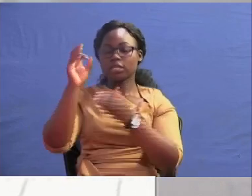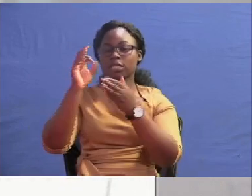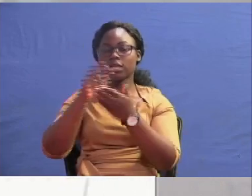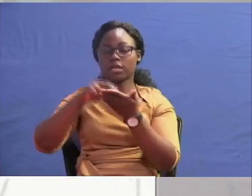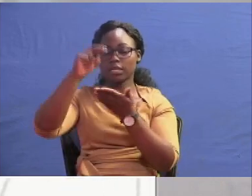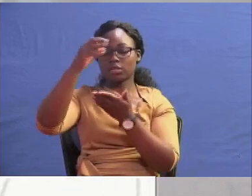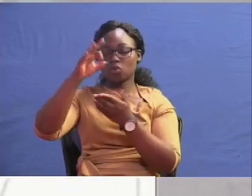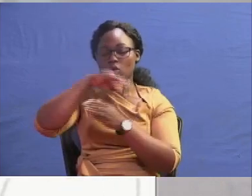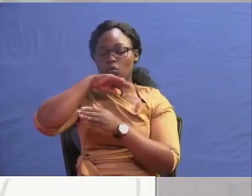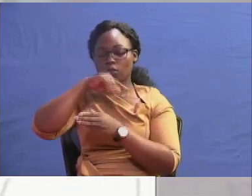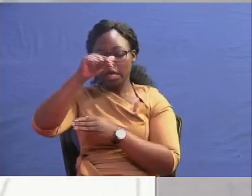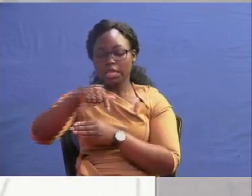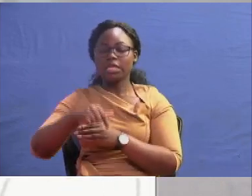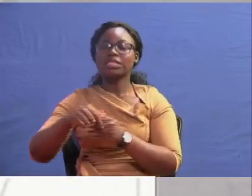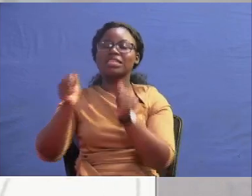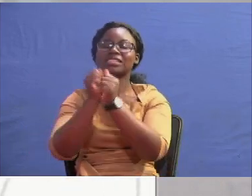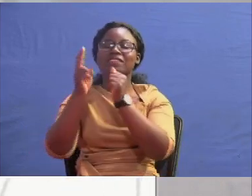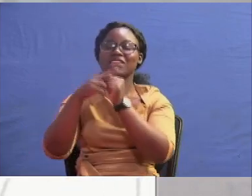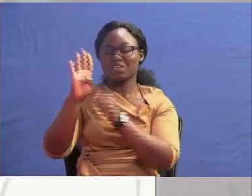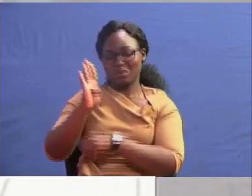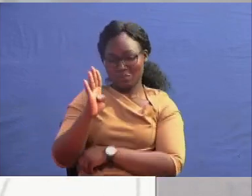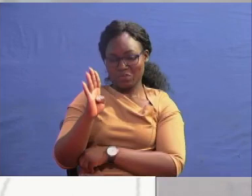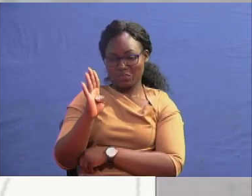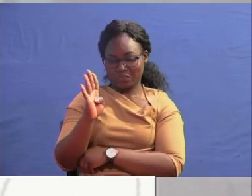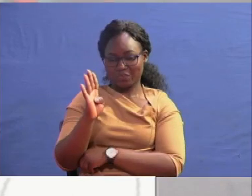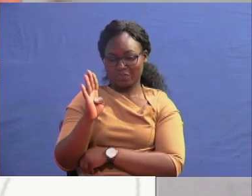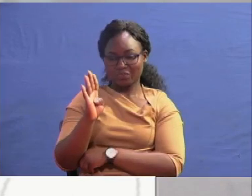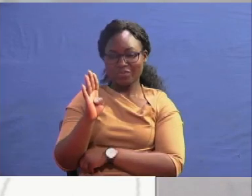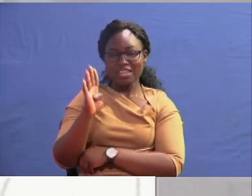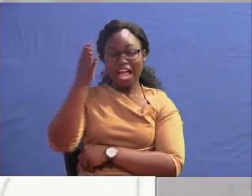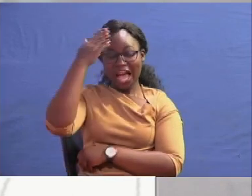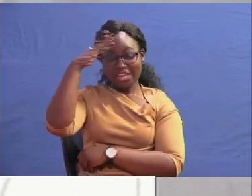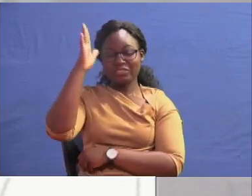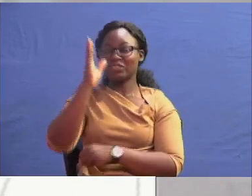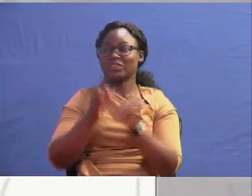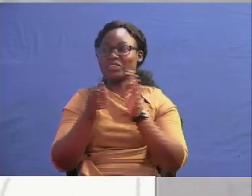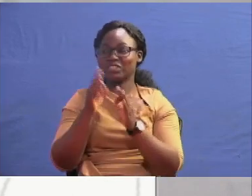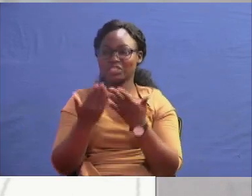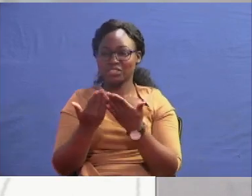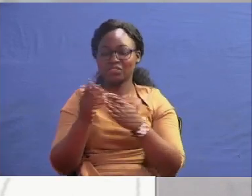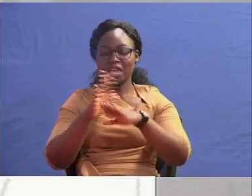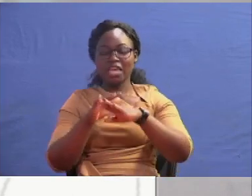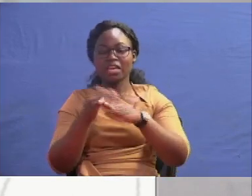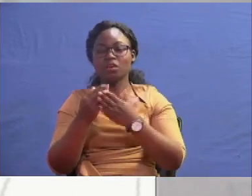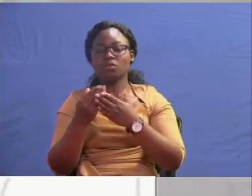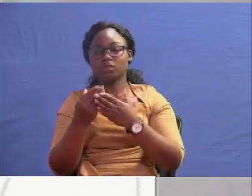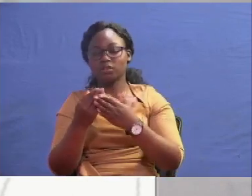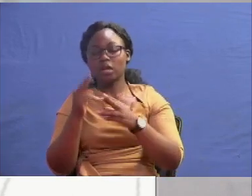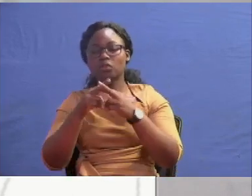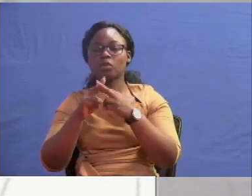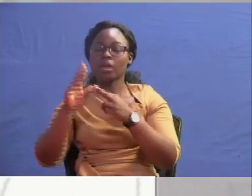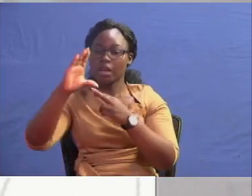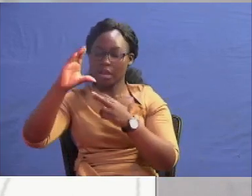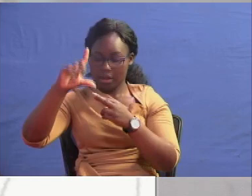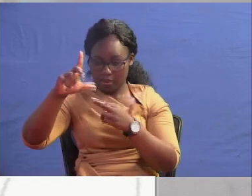Raila Odinga. This 17 billion shillings oil, I don't know if it is good to call it a scandal yet. It is a